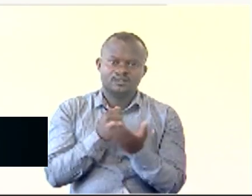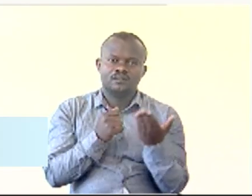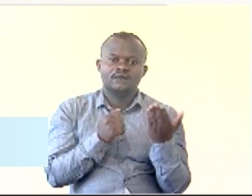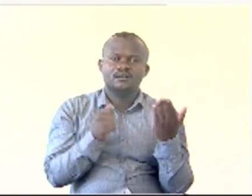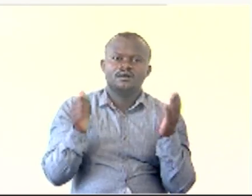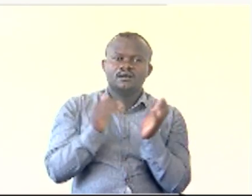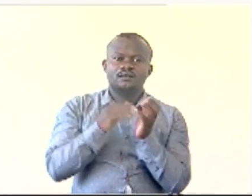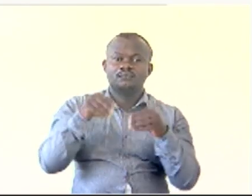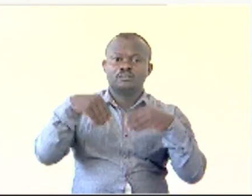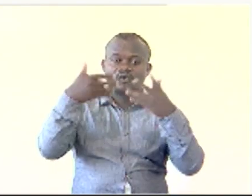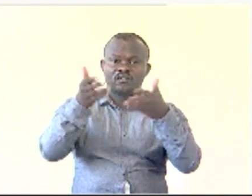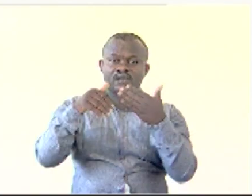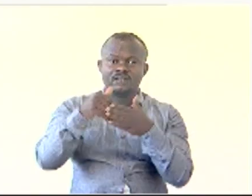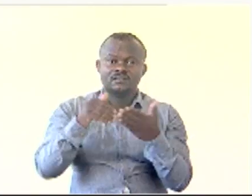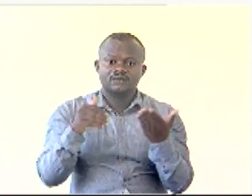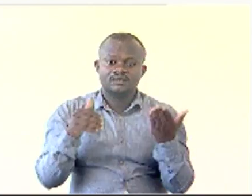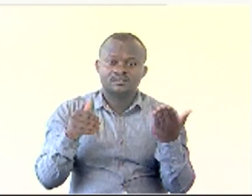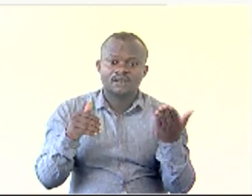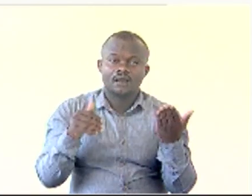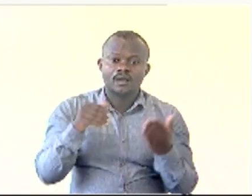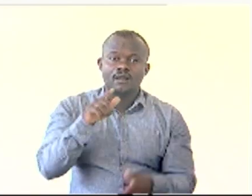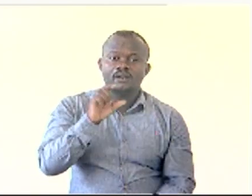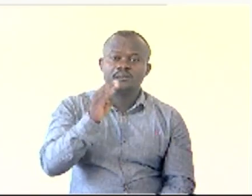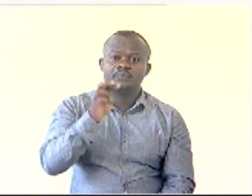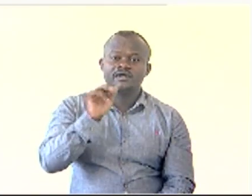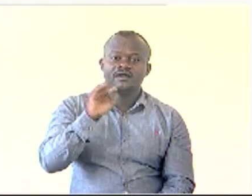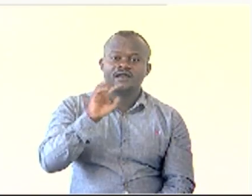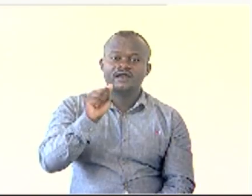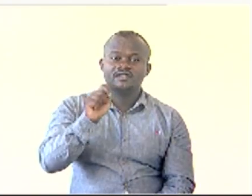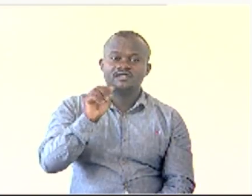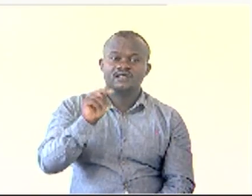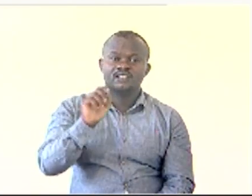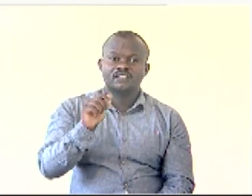and provides a lubrication film.